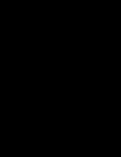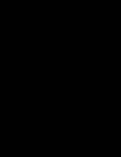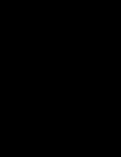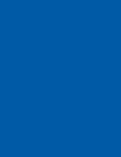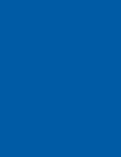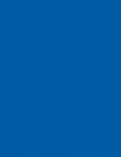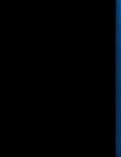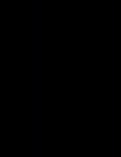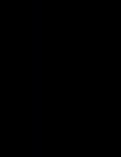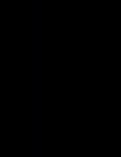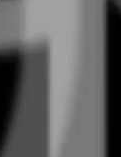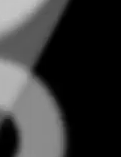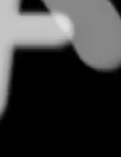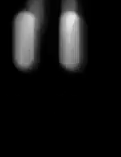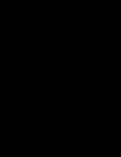educator.